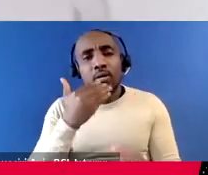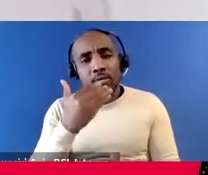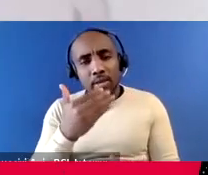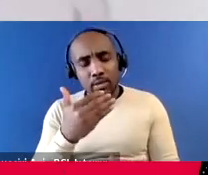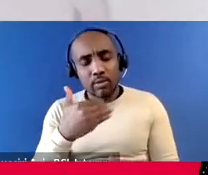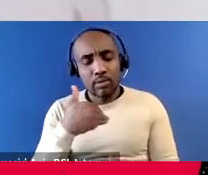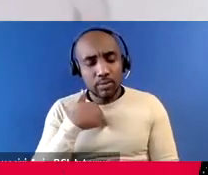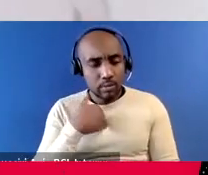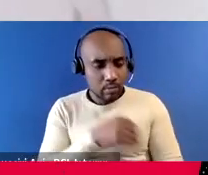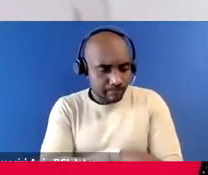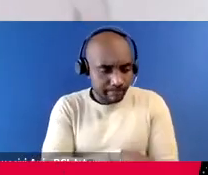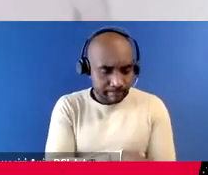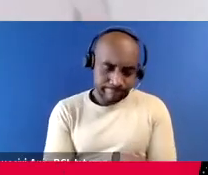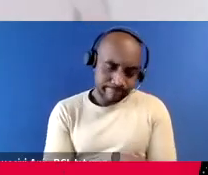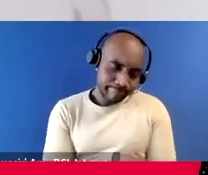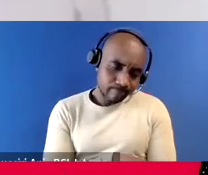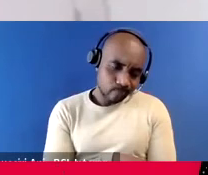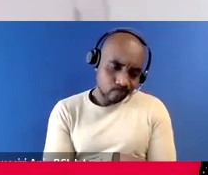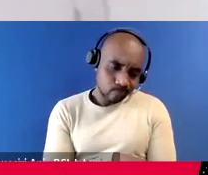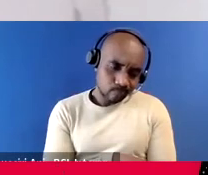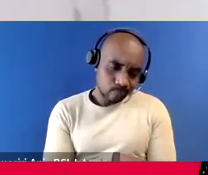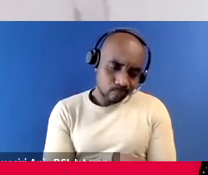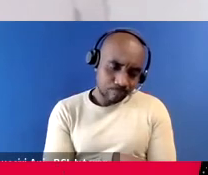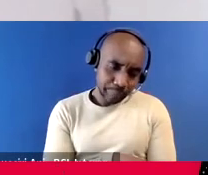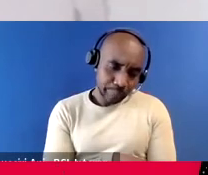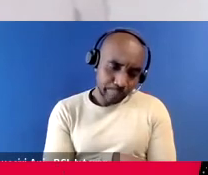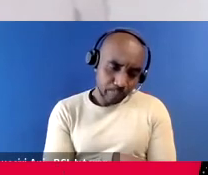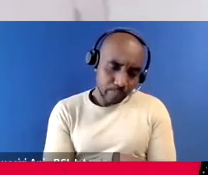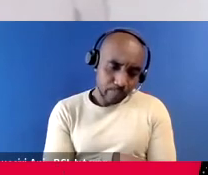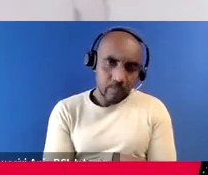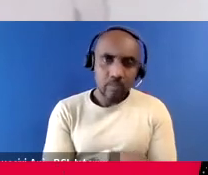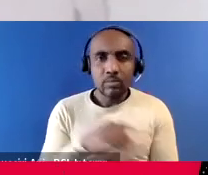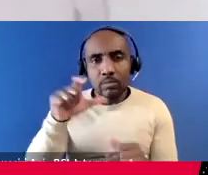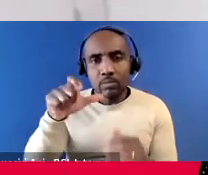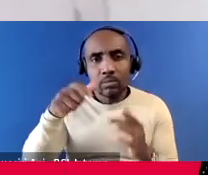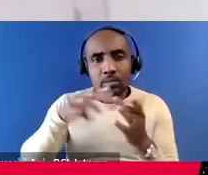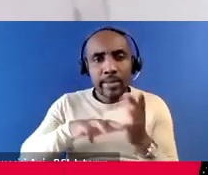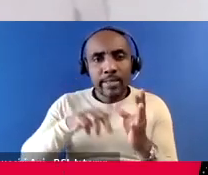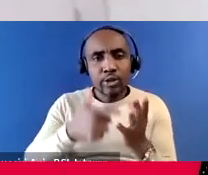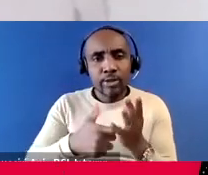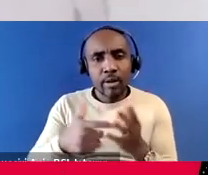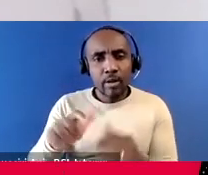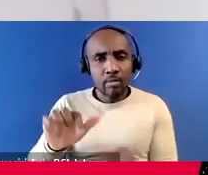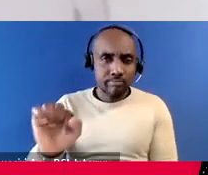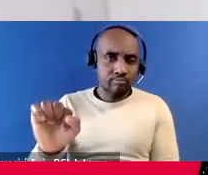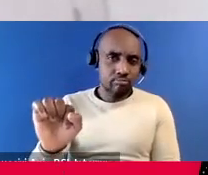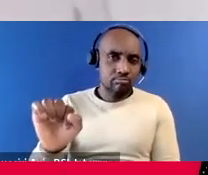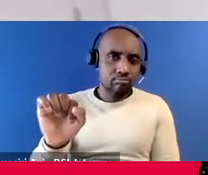there are a couple of ways in which people can take action. One is